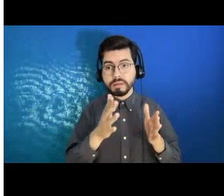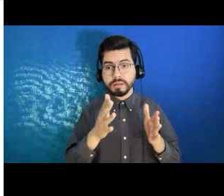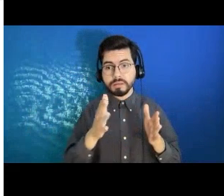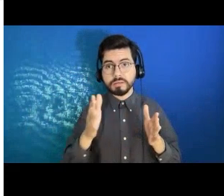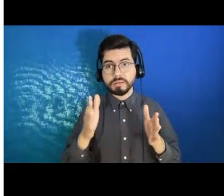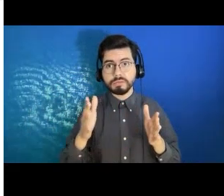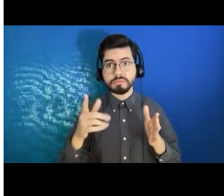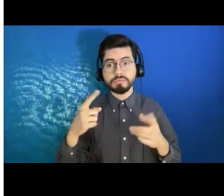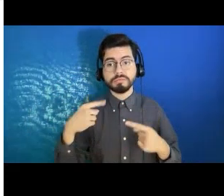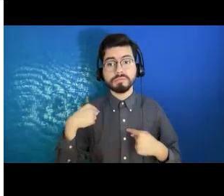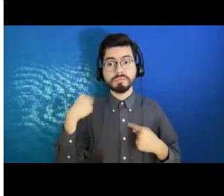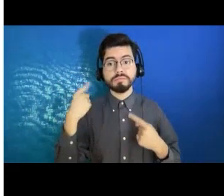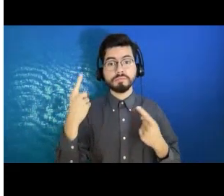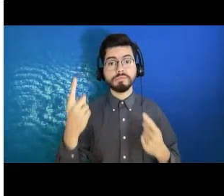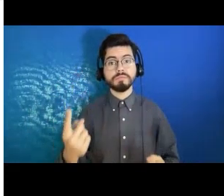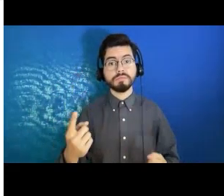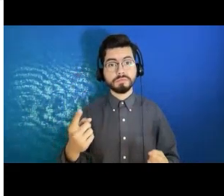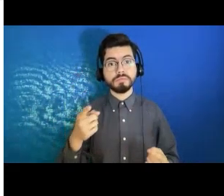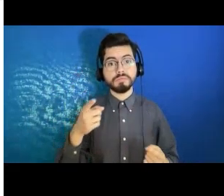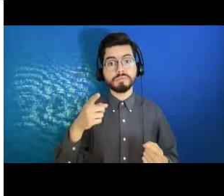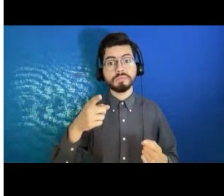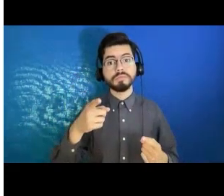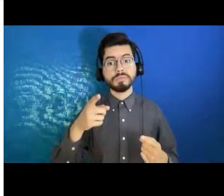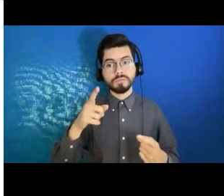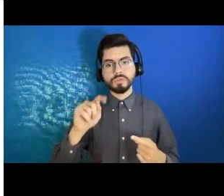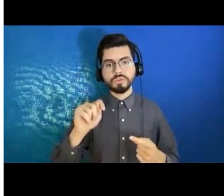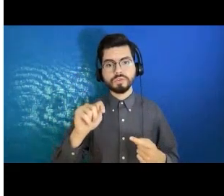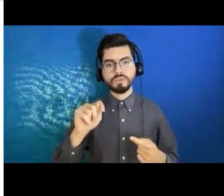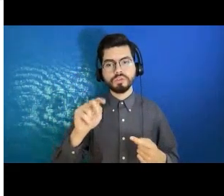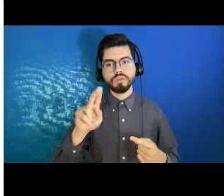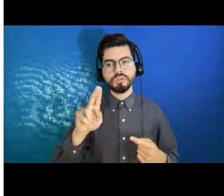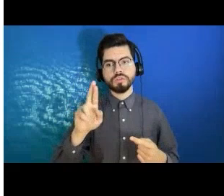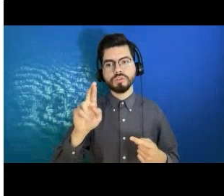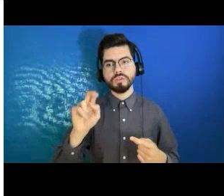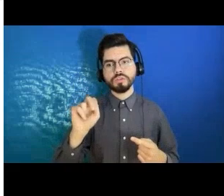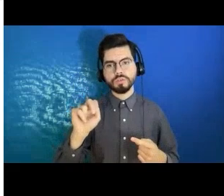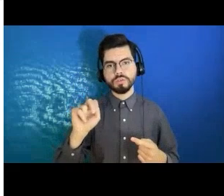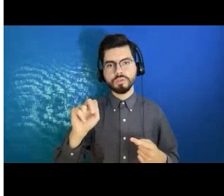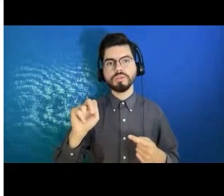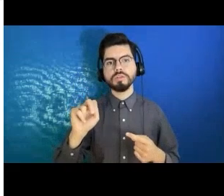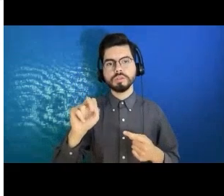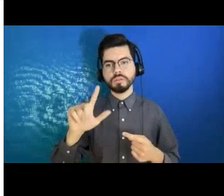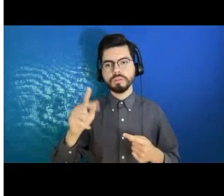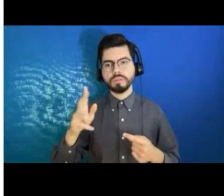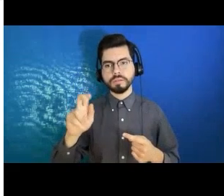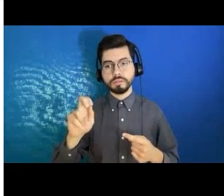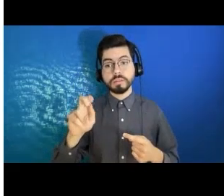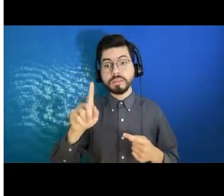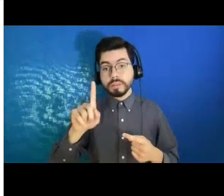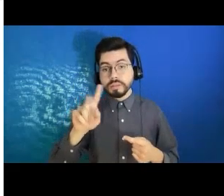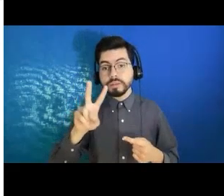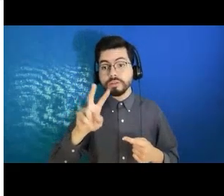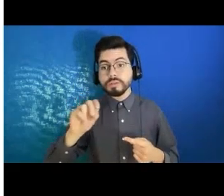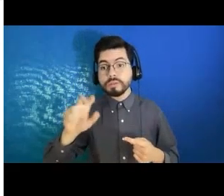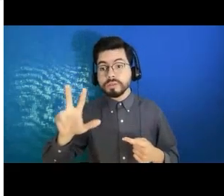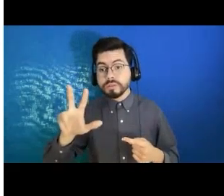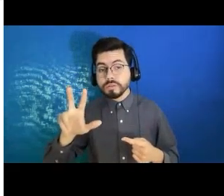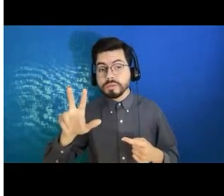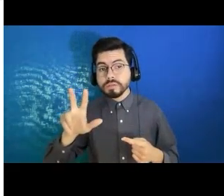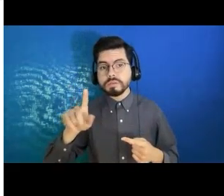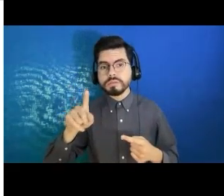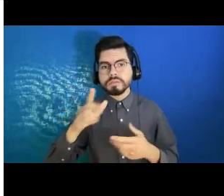while. This is Turn Lake. And if you look in 2003, you start to see a